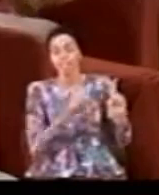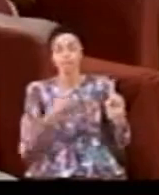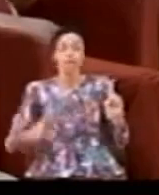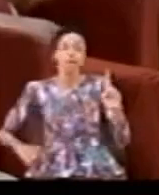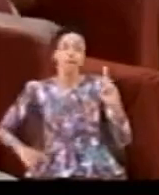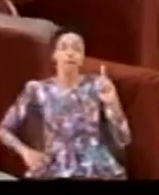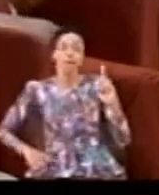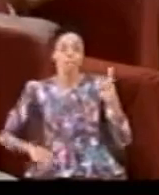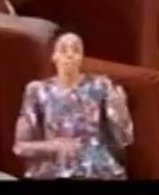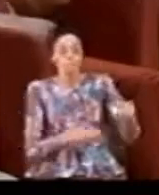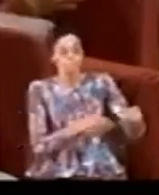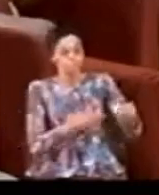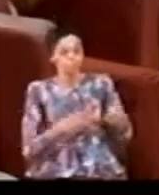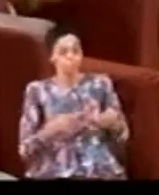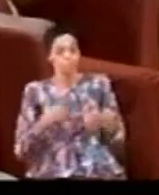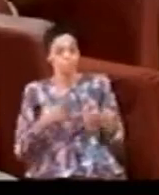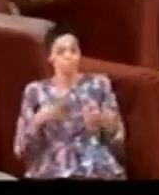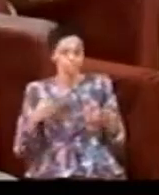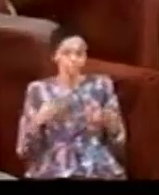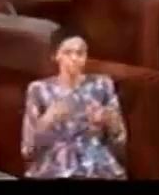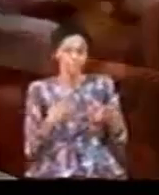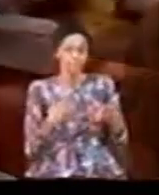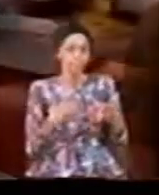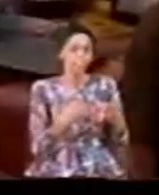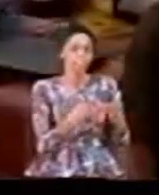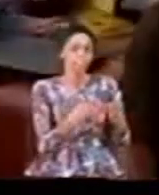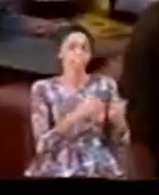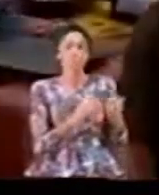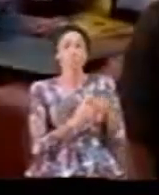draw me nearer to thee. Lord,